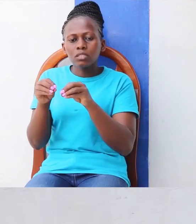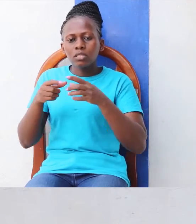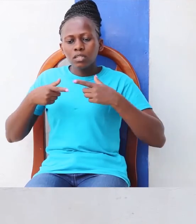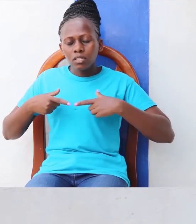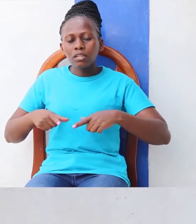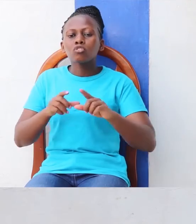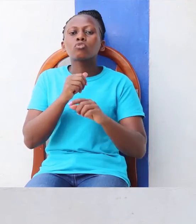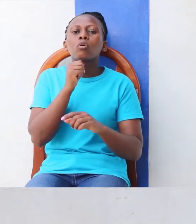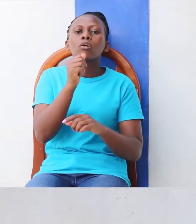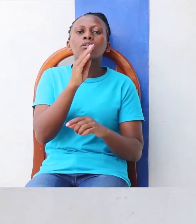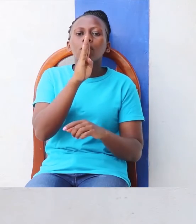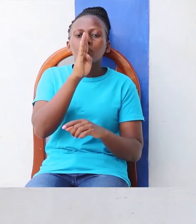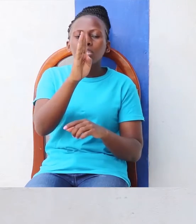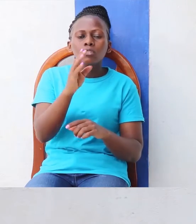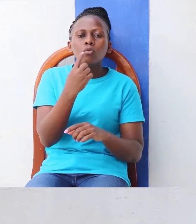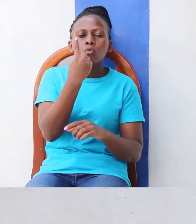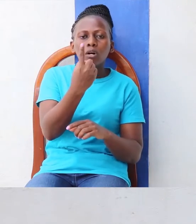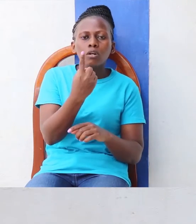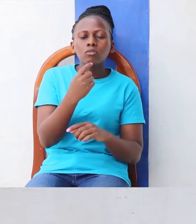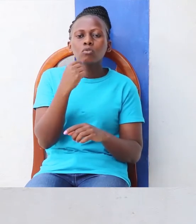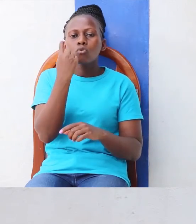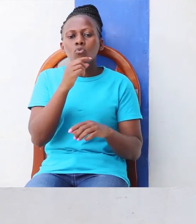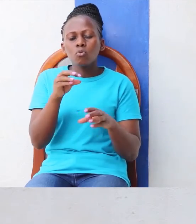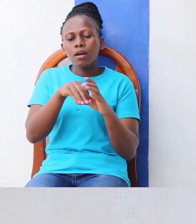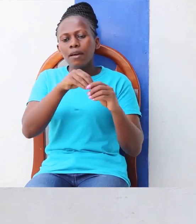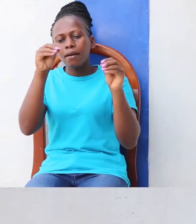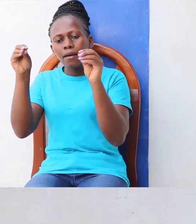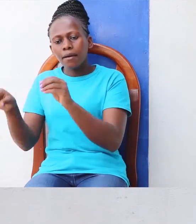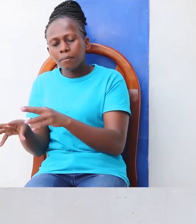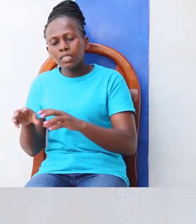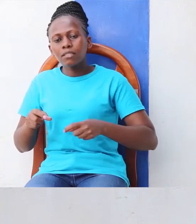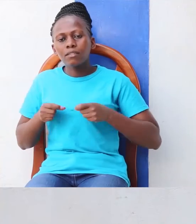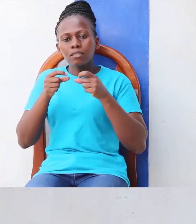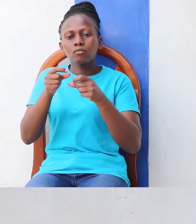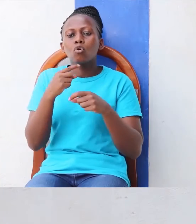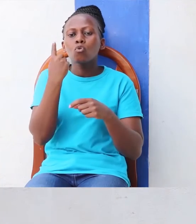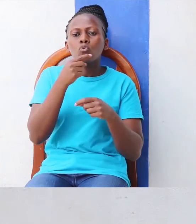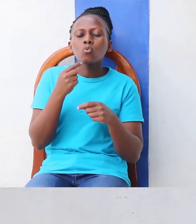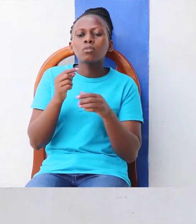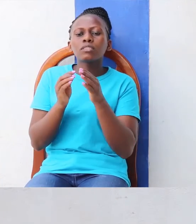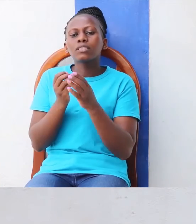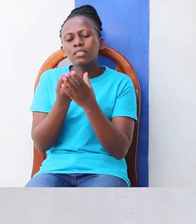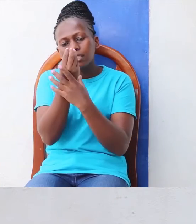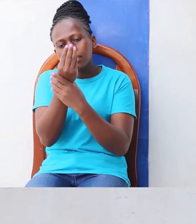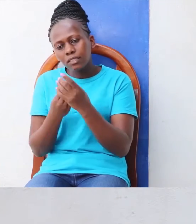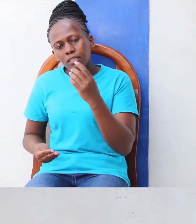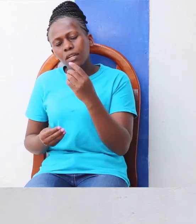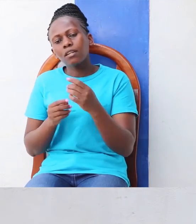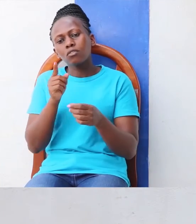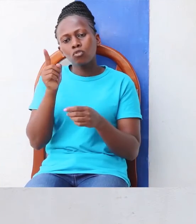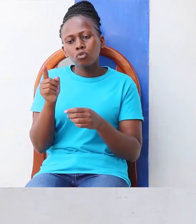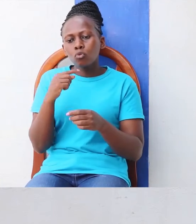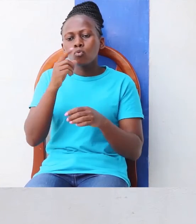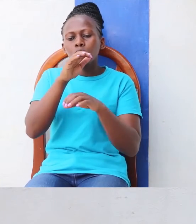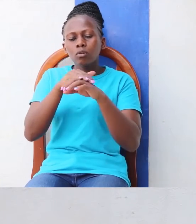Let's not be the ones who are emptying the gifts. Let's be not the one who are discouraging those who have been called to serve in